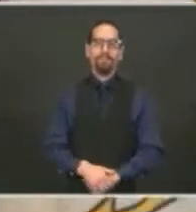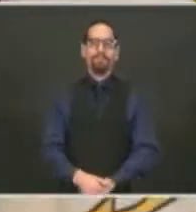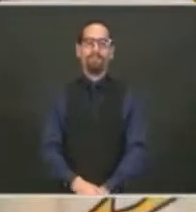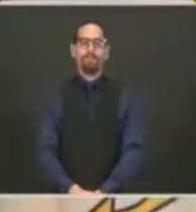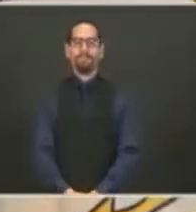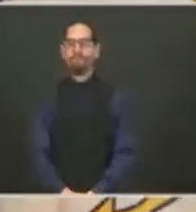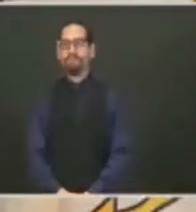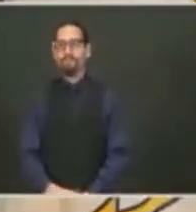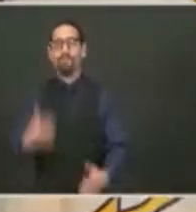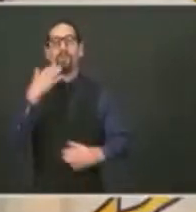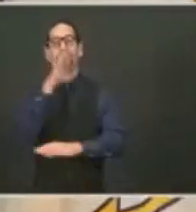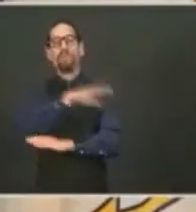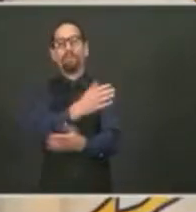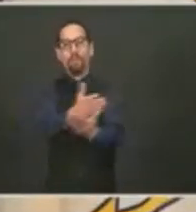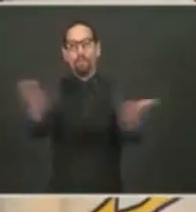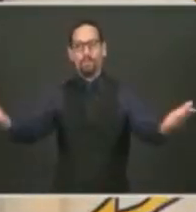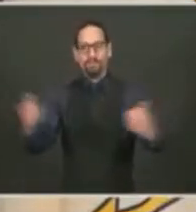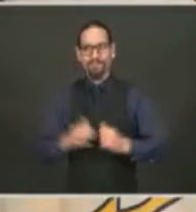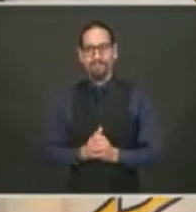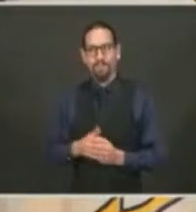Good afternoon. Happy Friday.